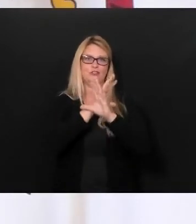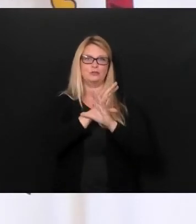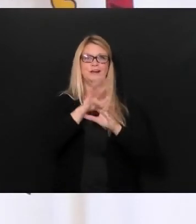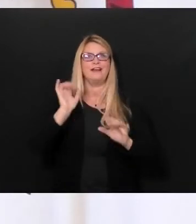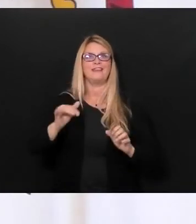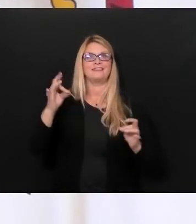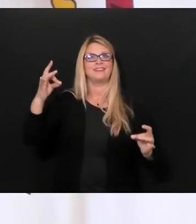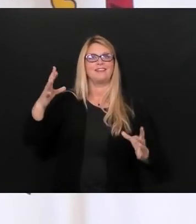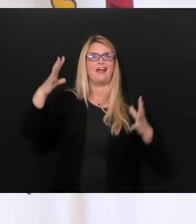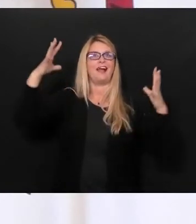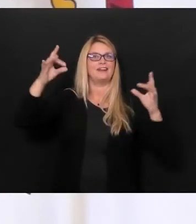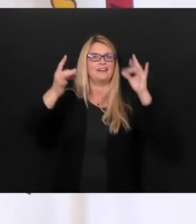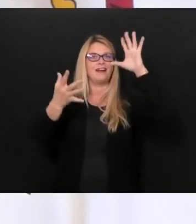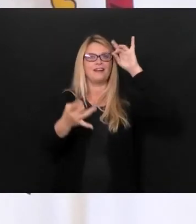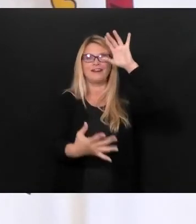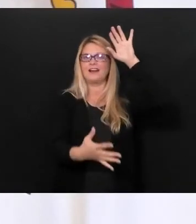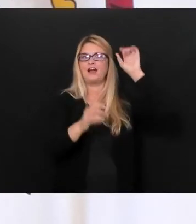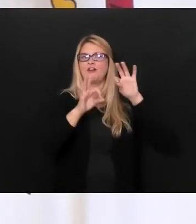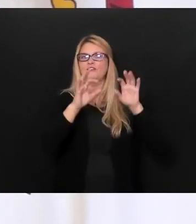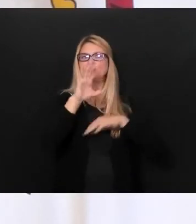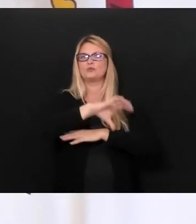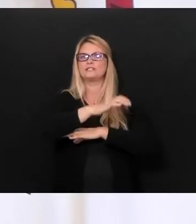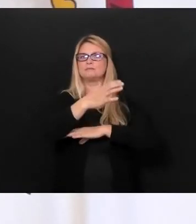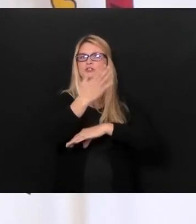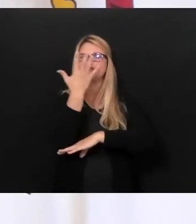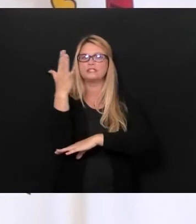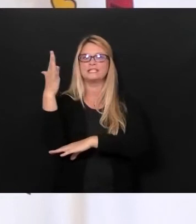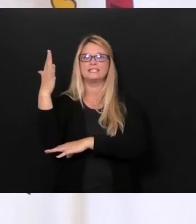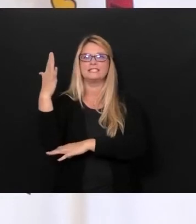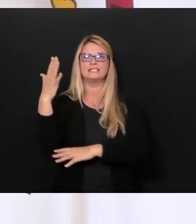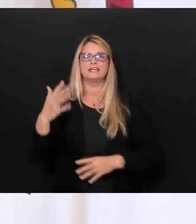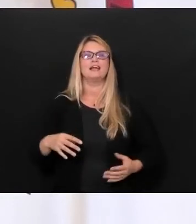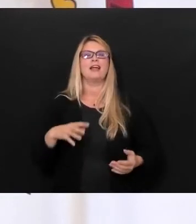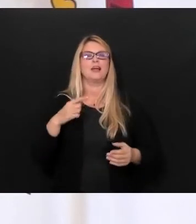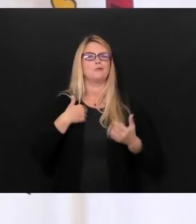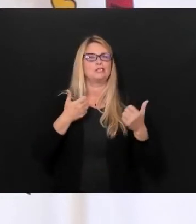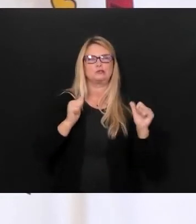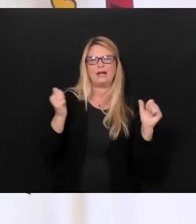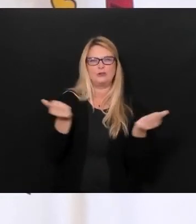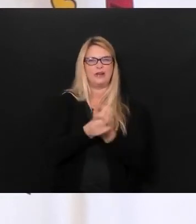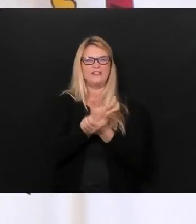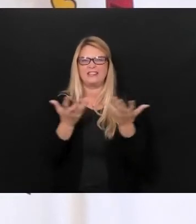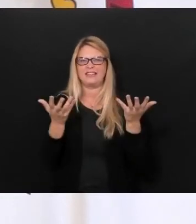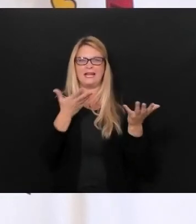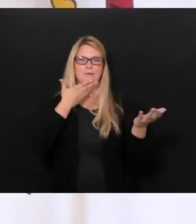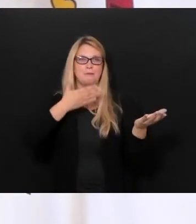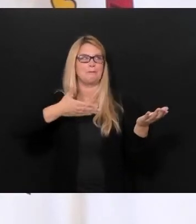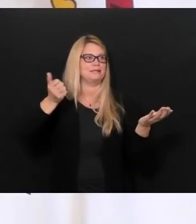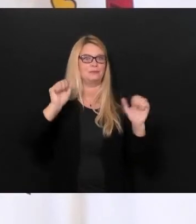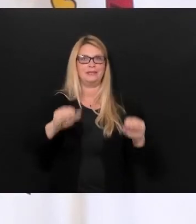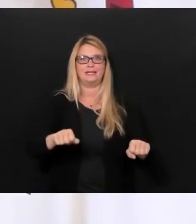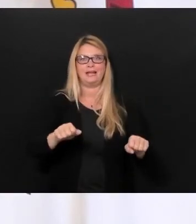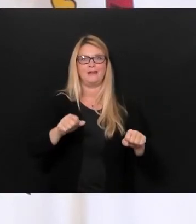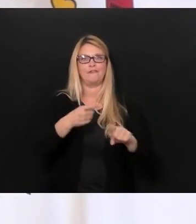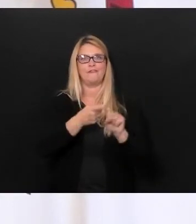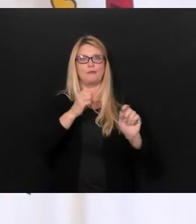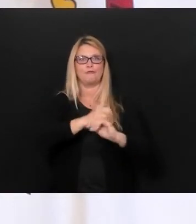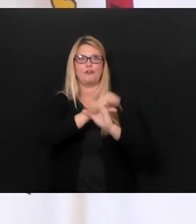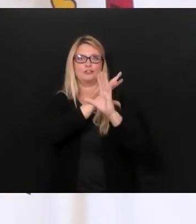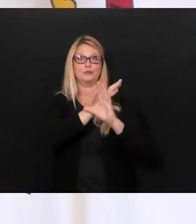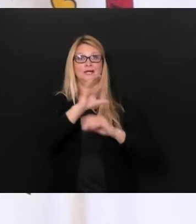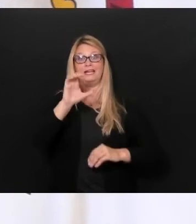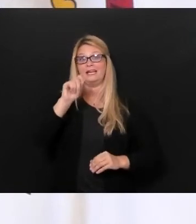Christmas tree out front and all the different things. And we tried to put it together as best we possibly could from a virtual standpoint. Kathy and